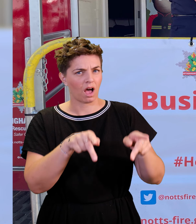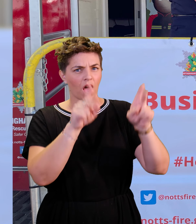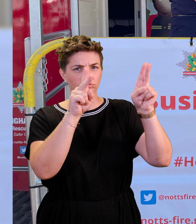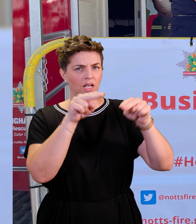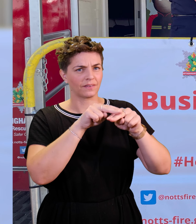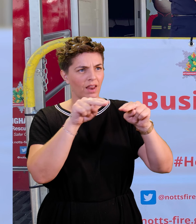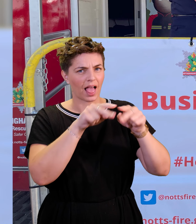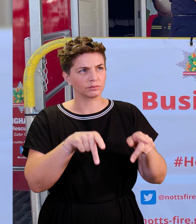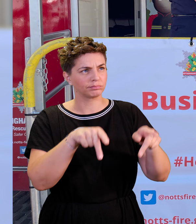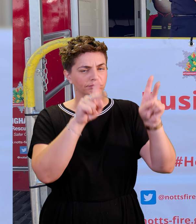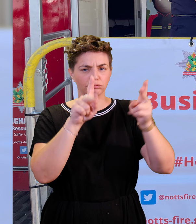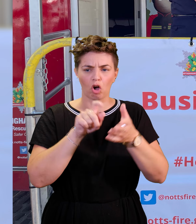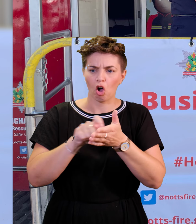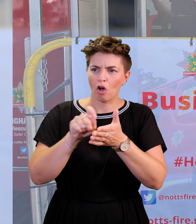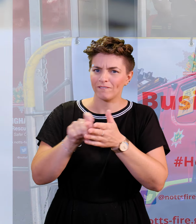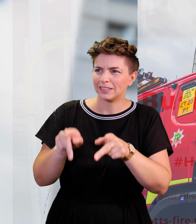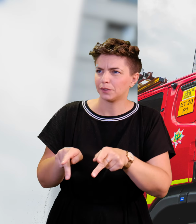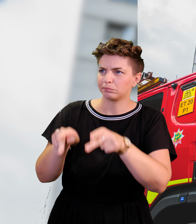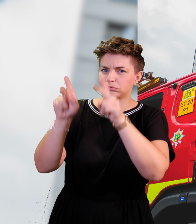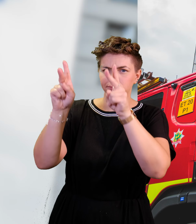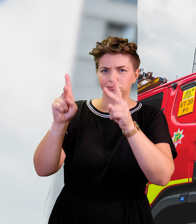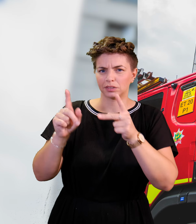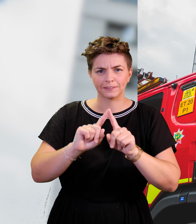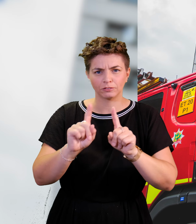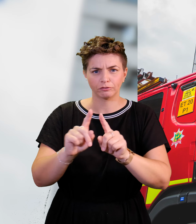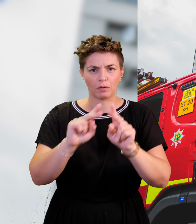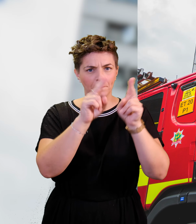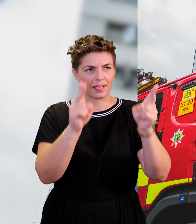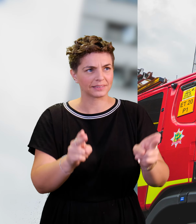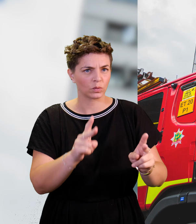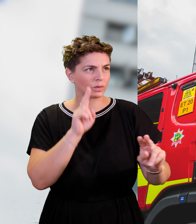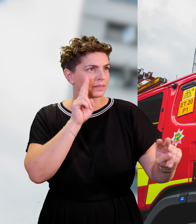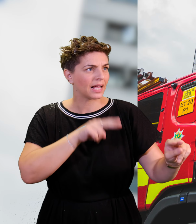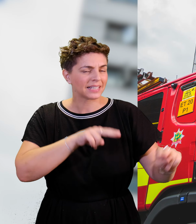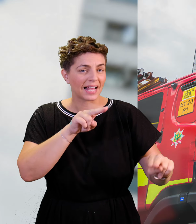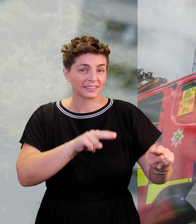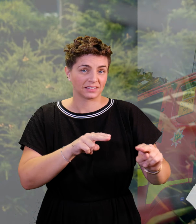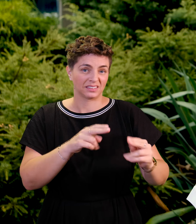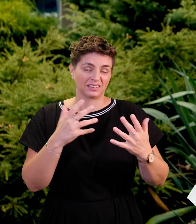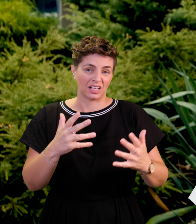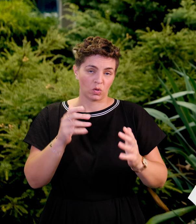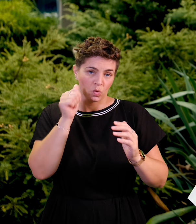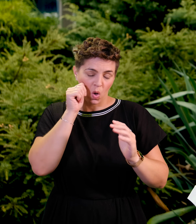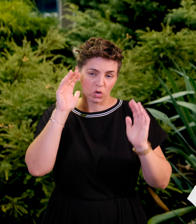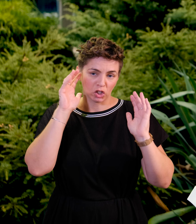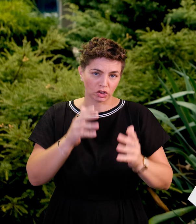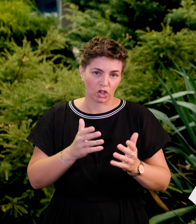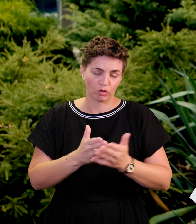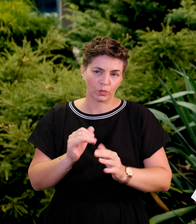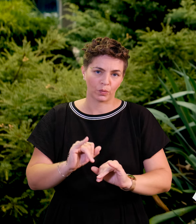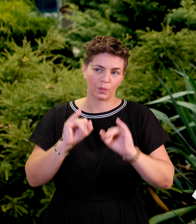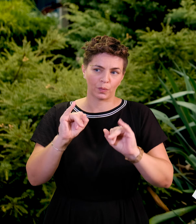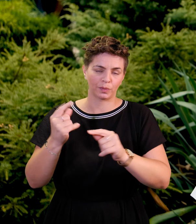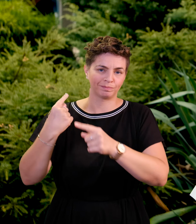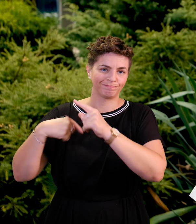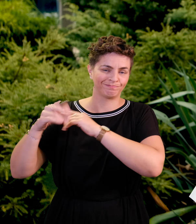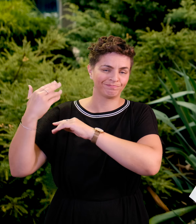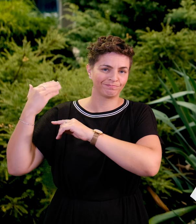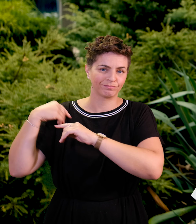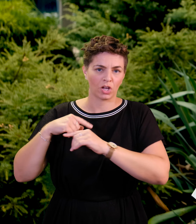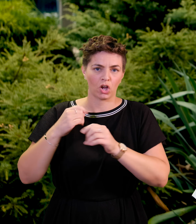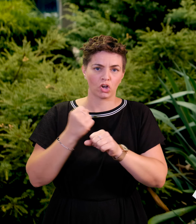residential buildings, office blocks and other buildings. And this is something of growing concern, clearly through the tragedy of Grenfell